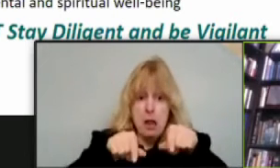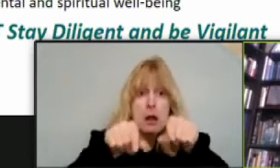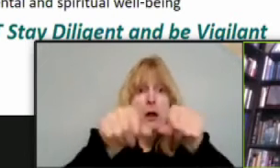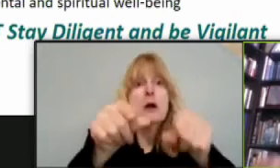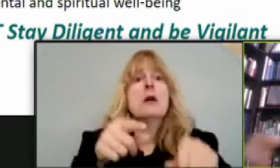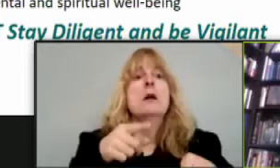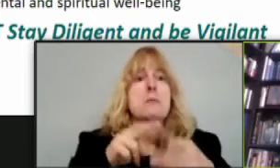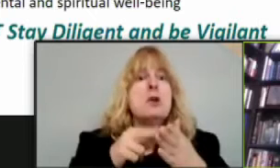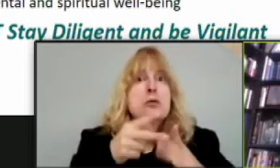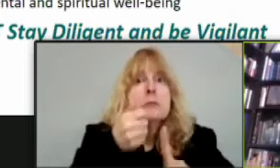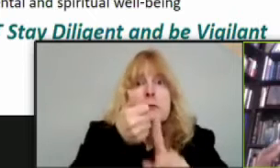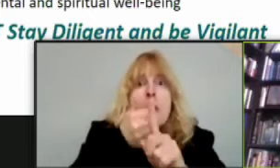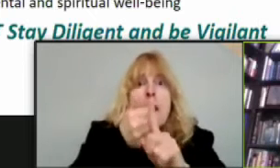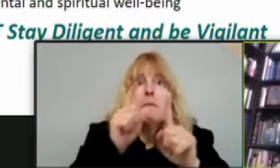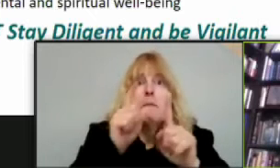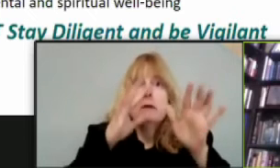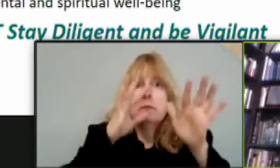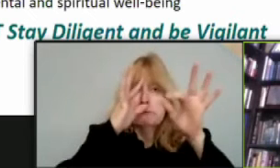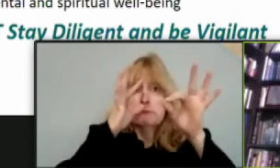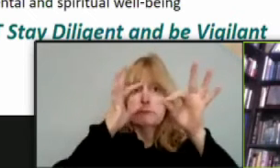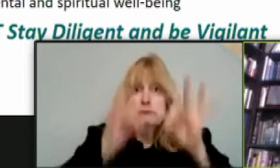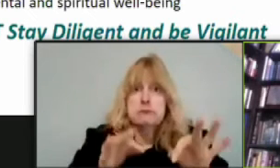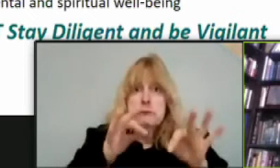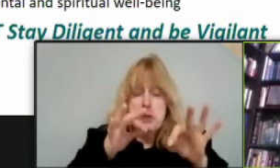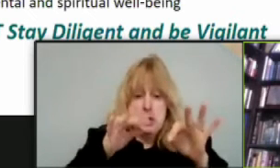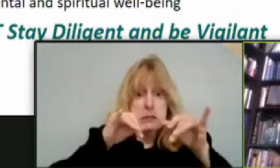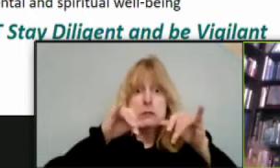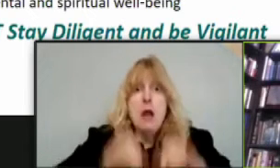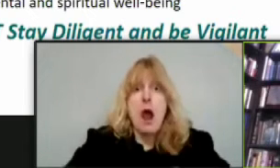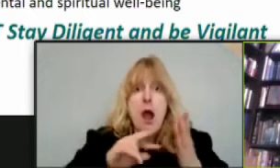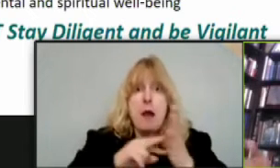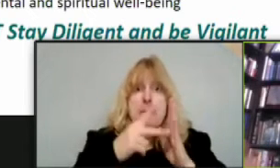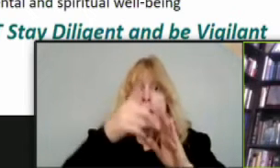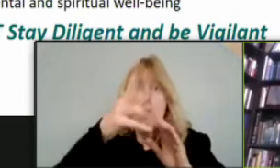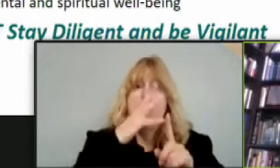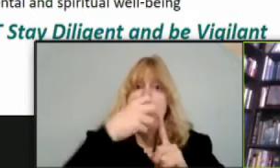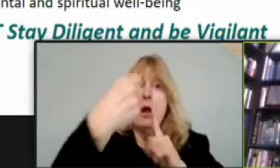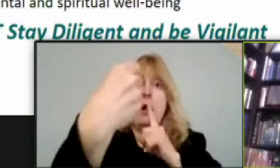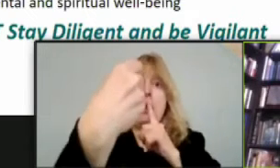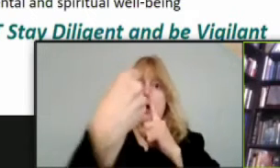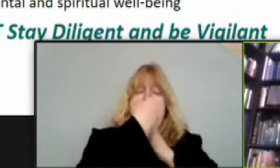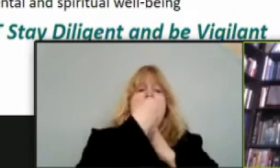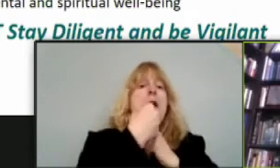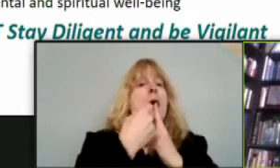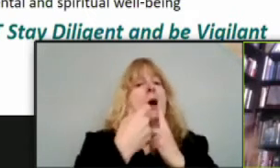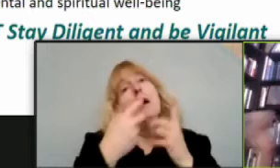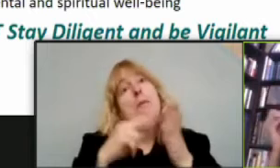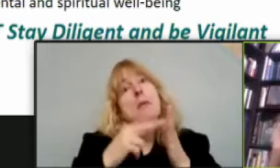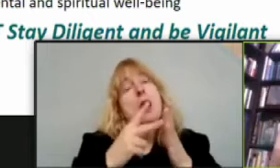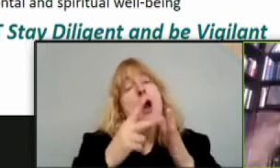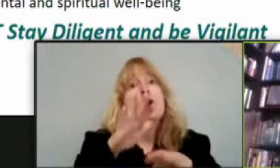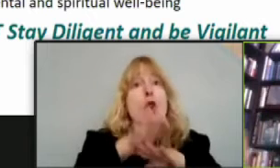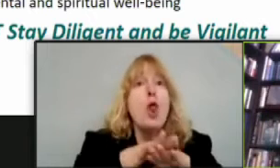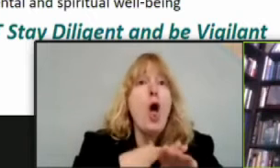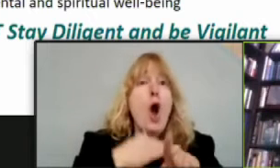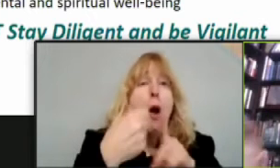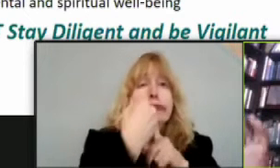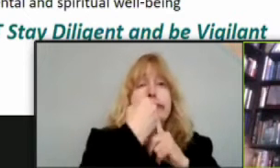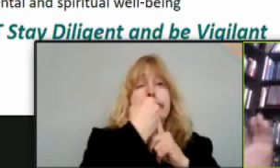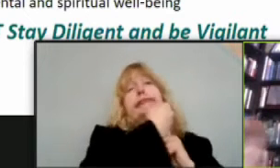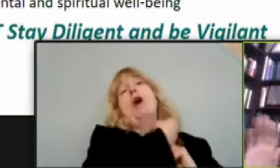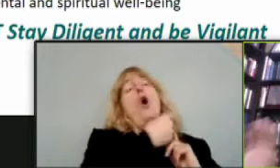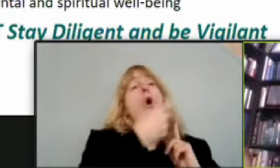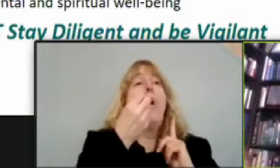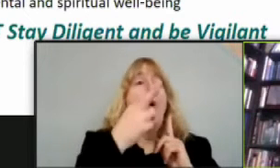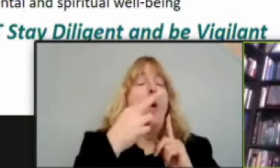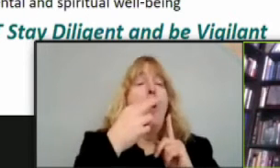track and eventually you'll get hit by the train, whether that'll be slowly or a big knockoff or whatever, but